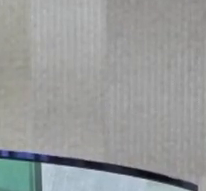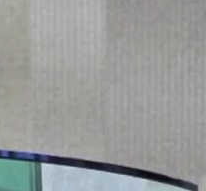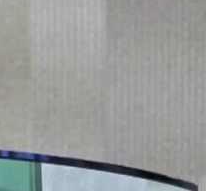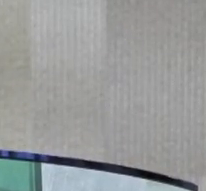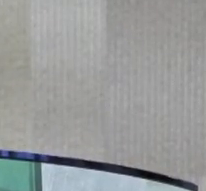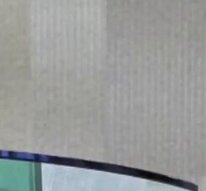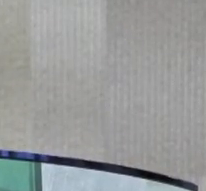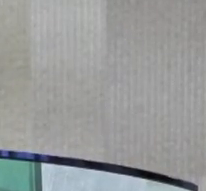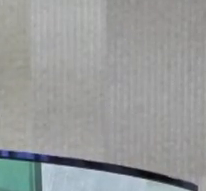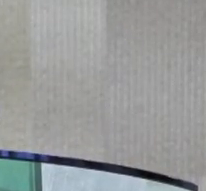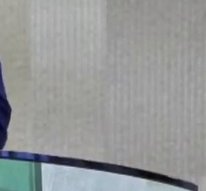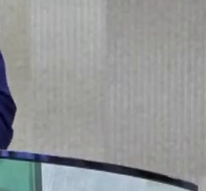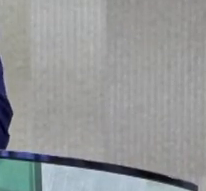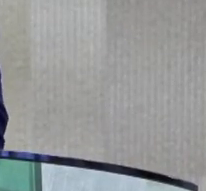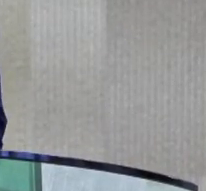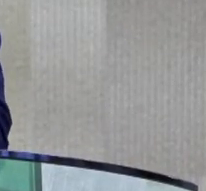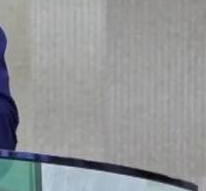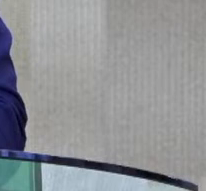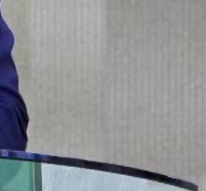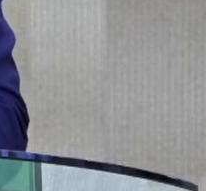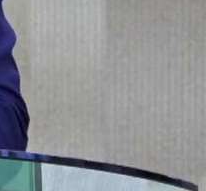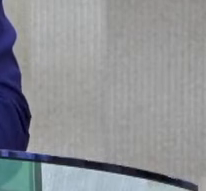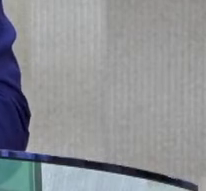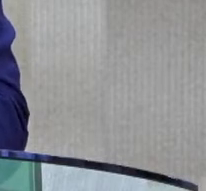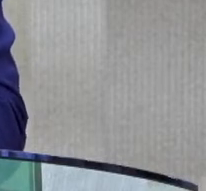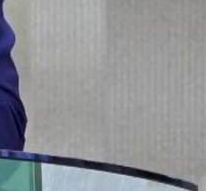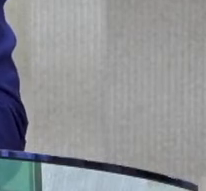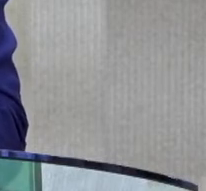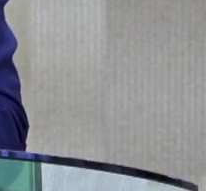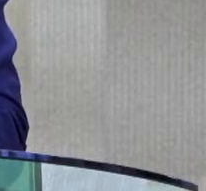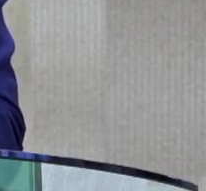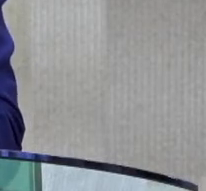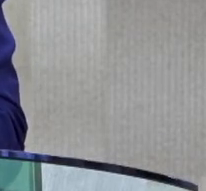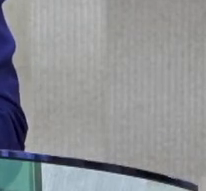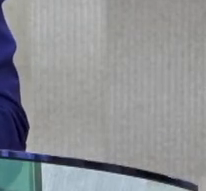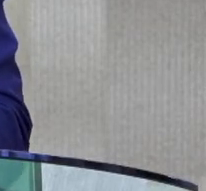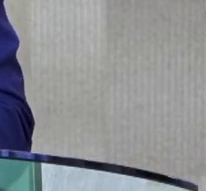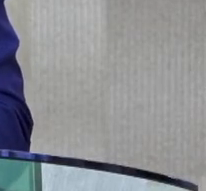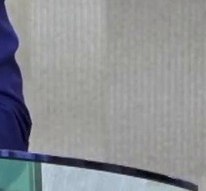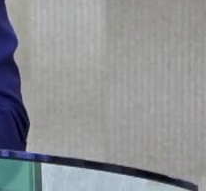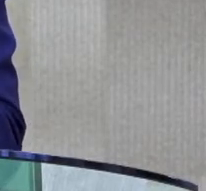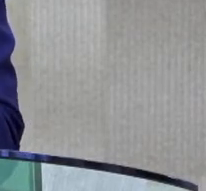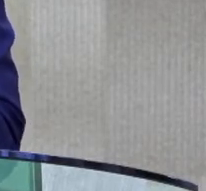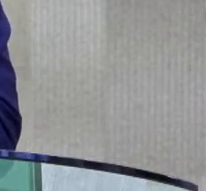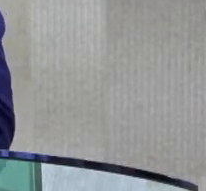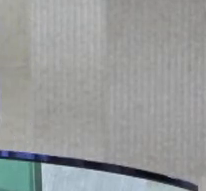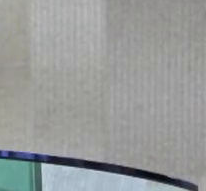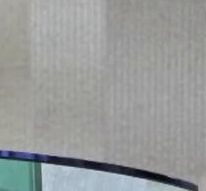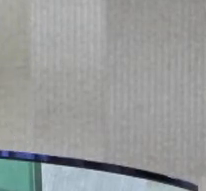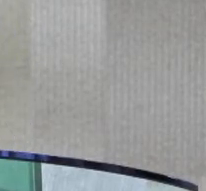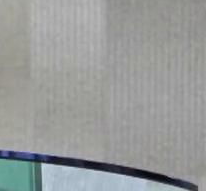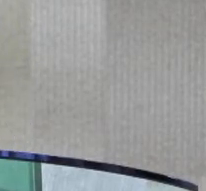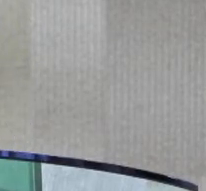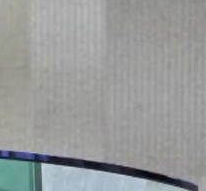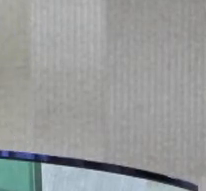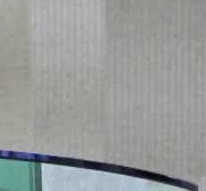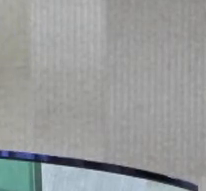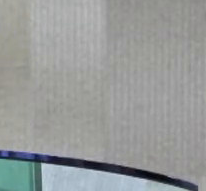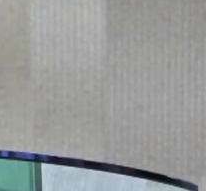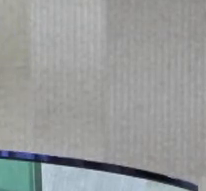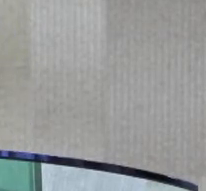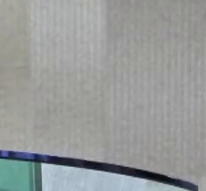thank you. The Lord is good, and that's his nature. But you do not sound as though the Lord is good, and indeed that is his